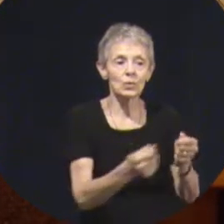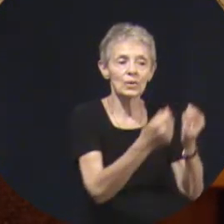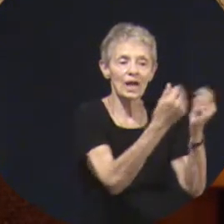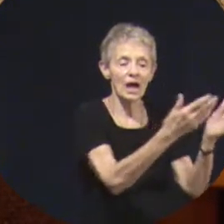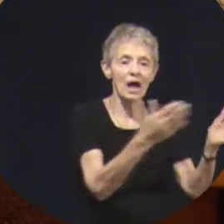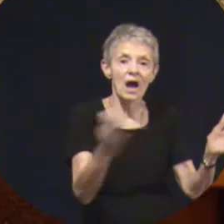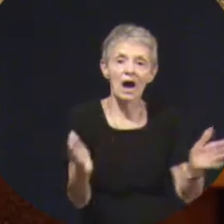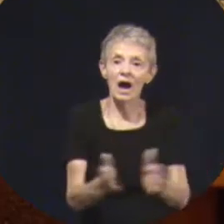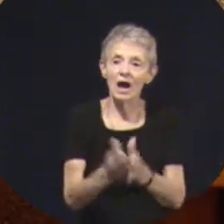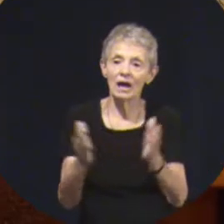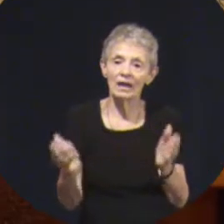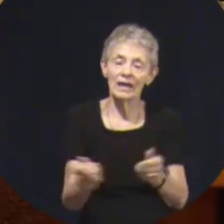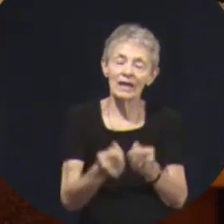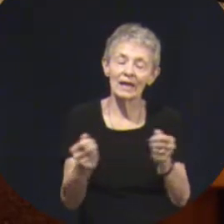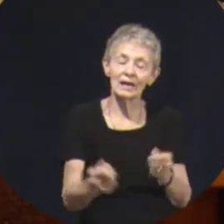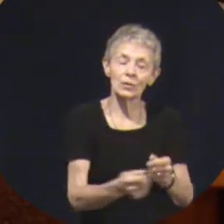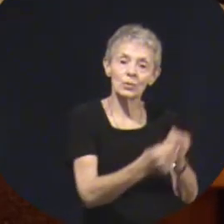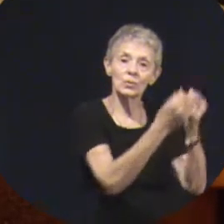Alleluia,